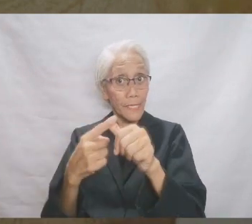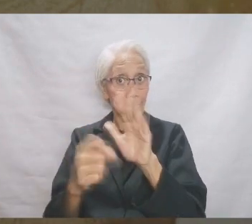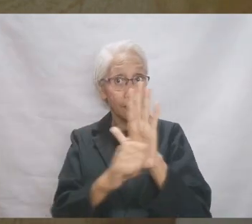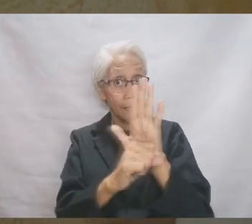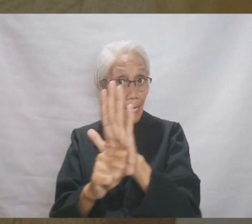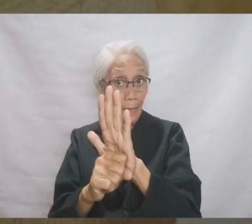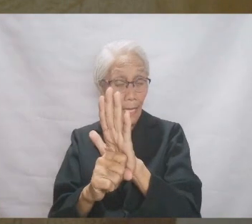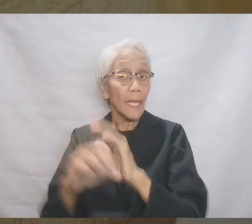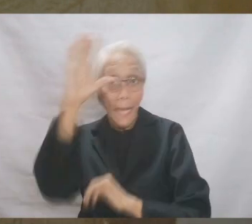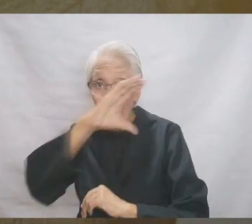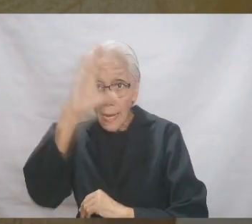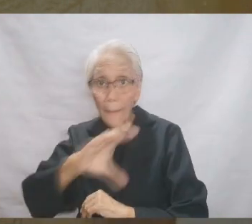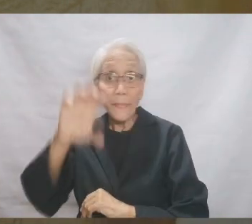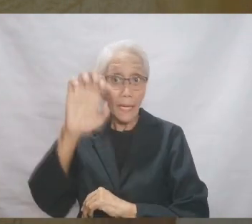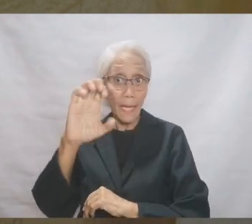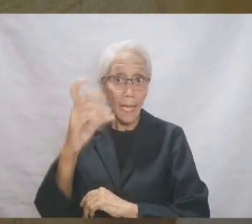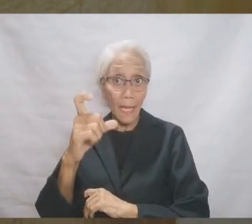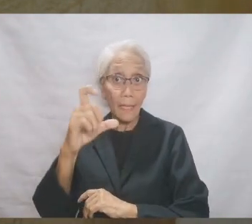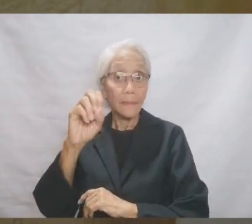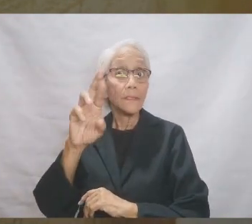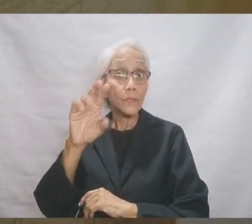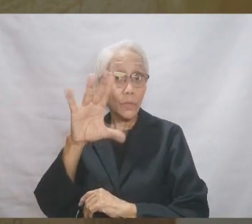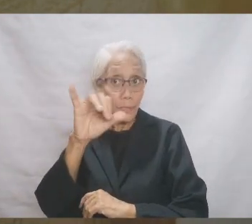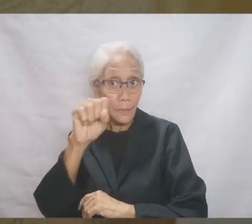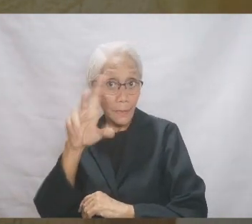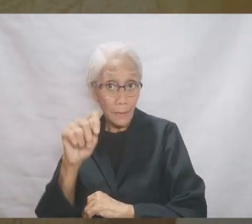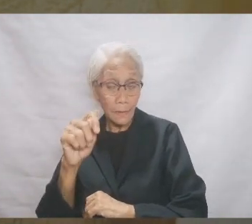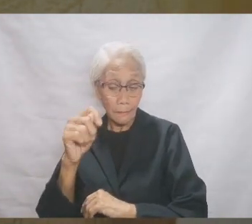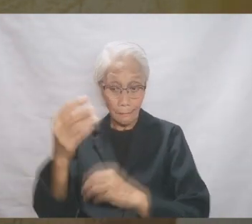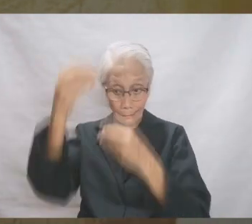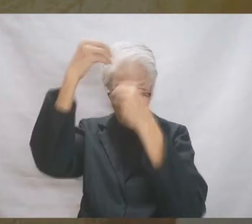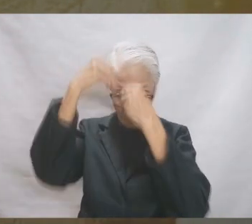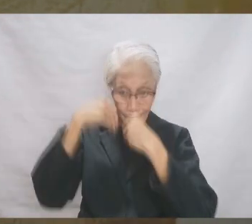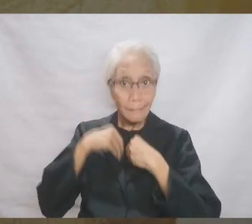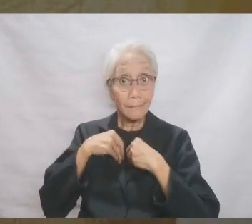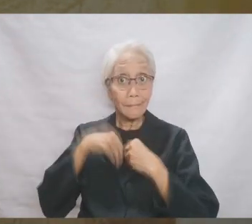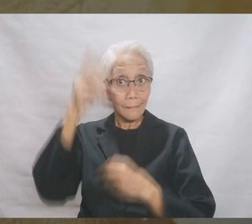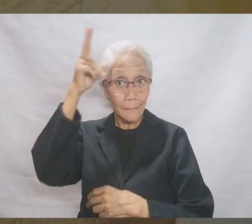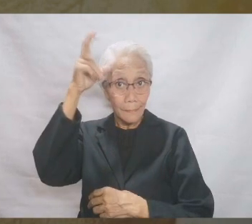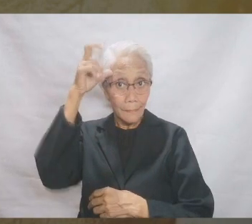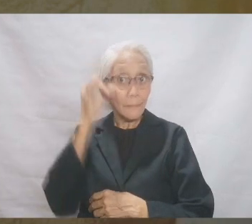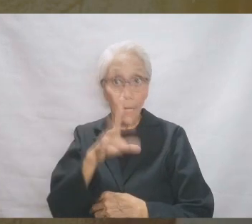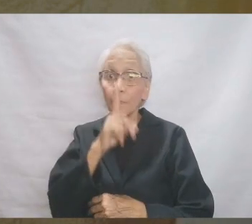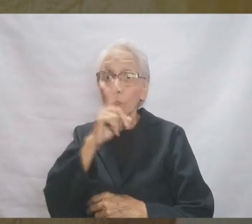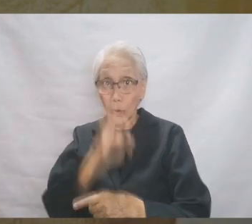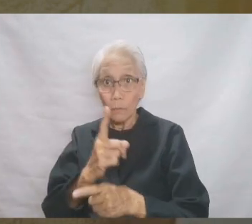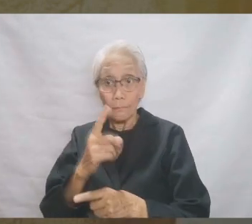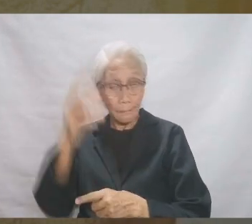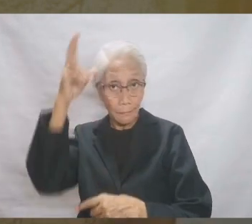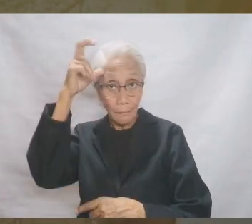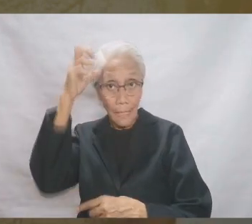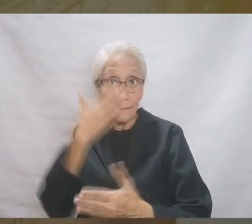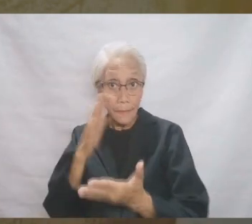ang unang sign na hinahanap ng exorcist sa sinasapian ng demonyo para malaman kung totoong may sapi